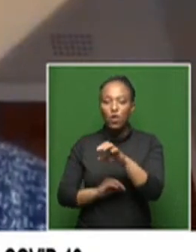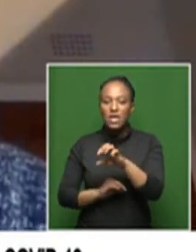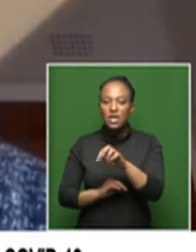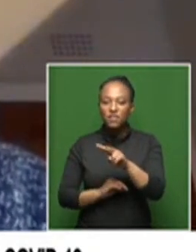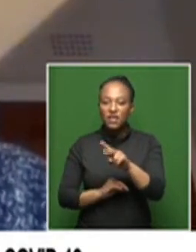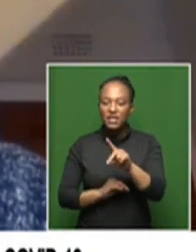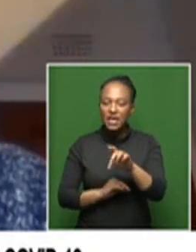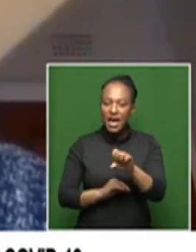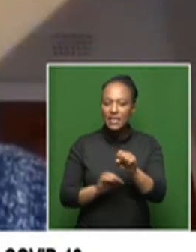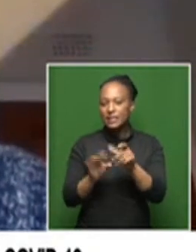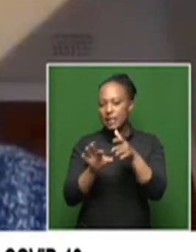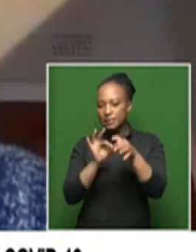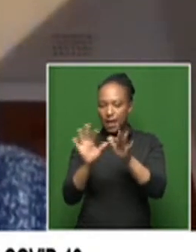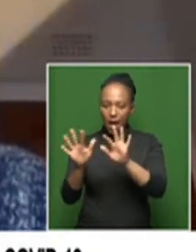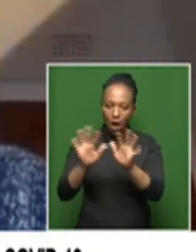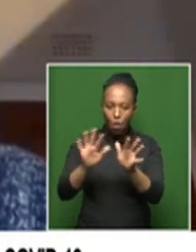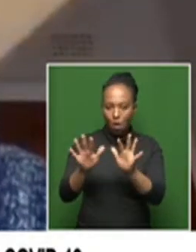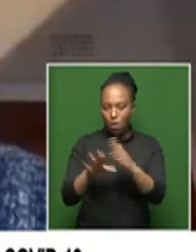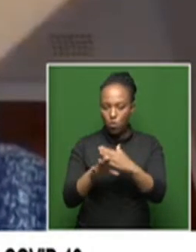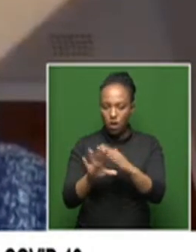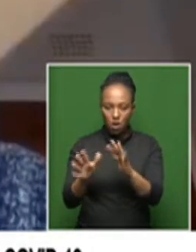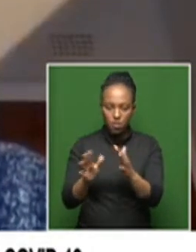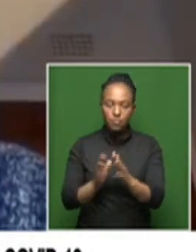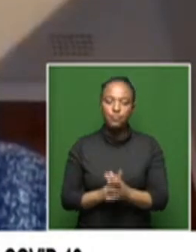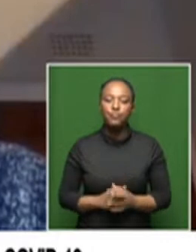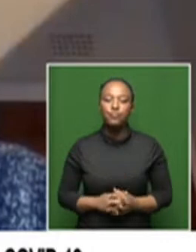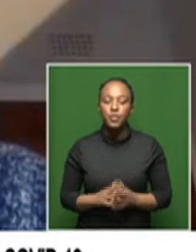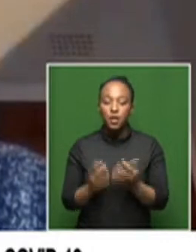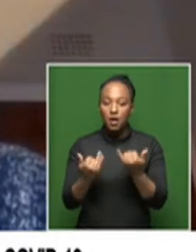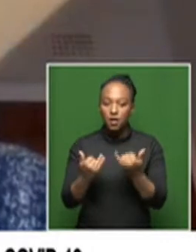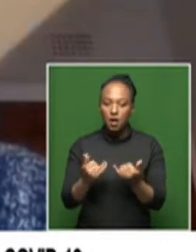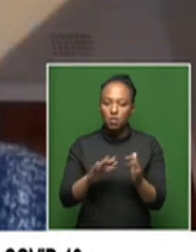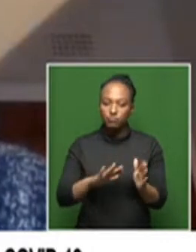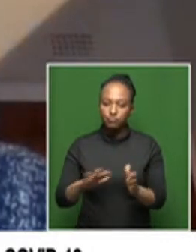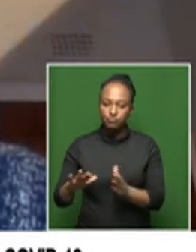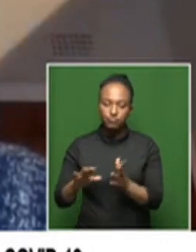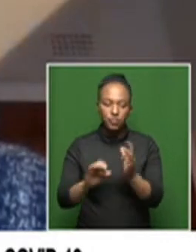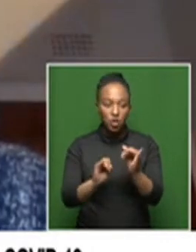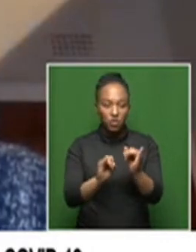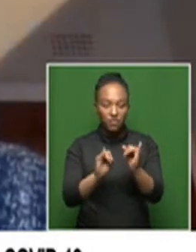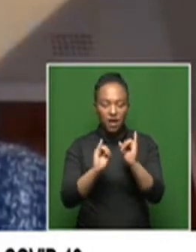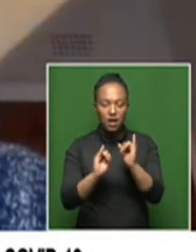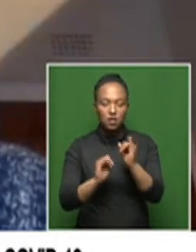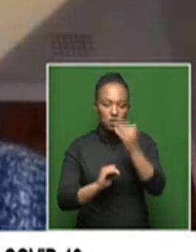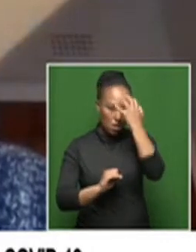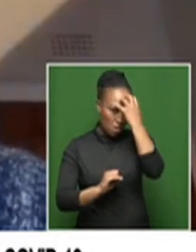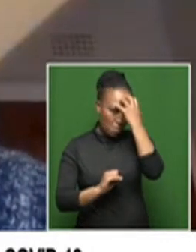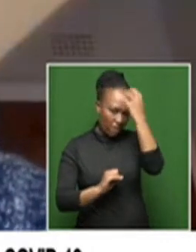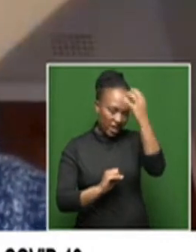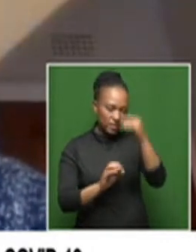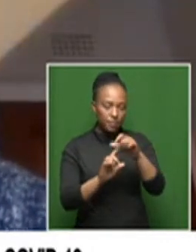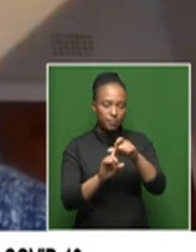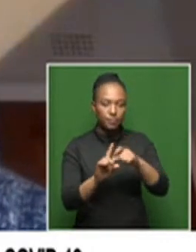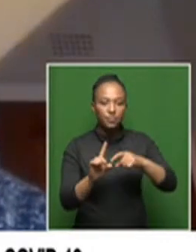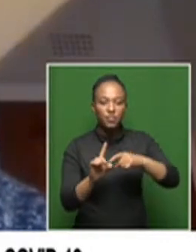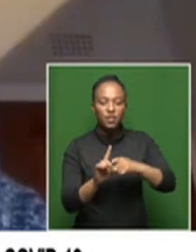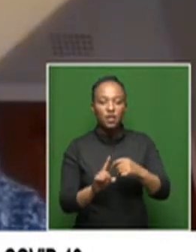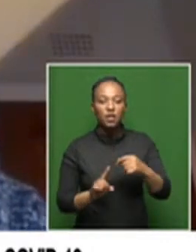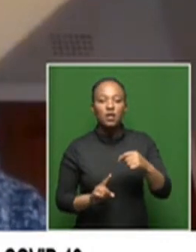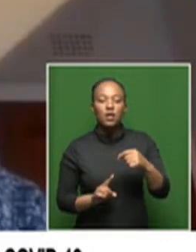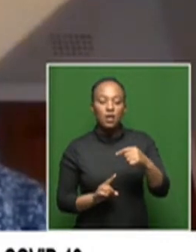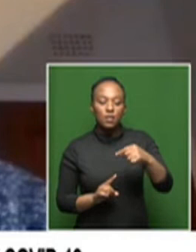us again. I'd like to now invite Professor Glenda Gray, I did see her